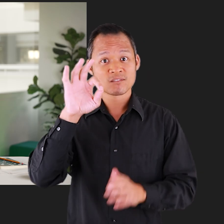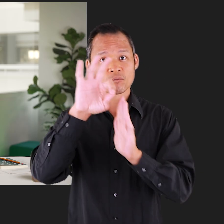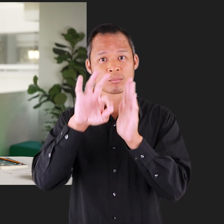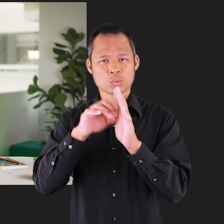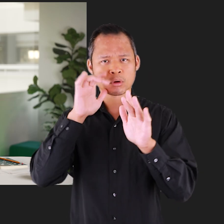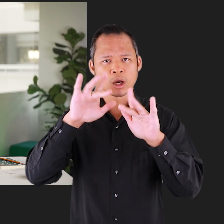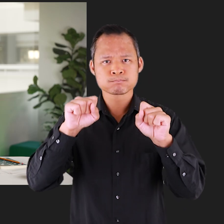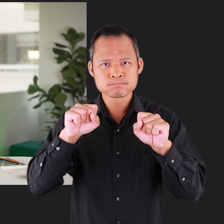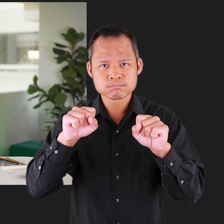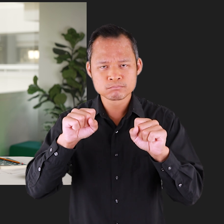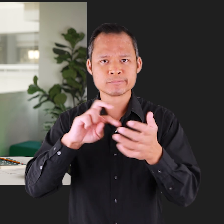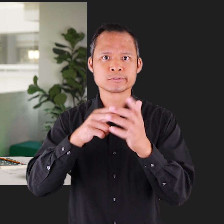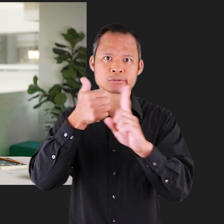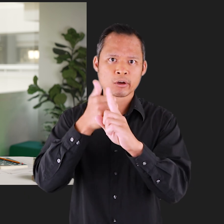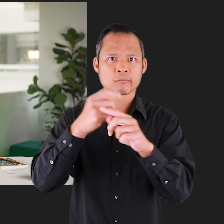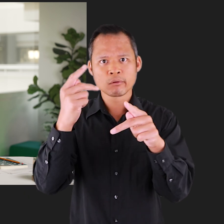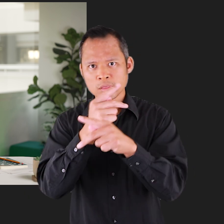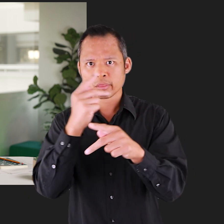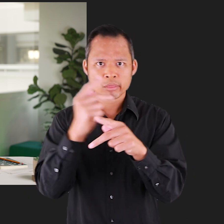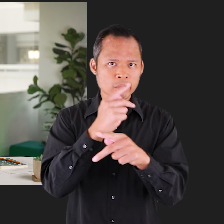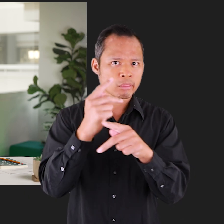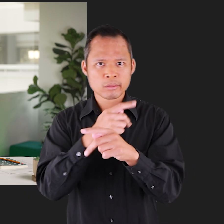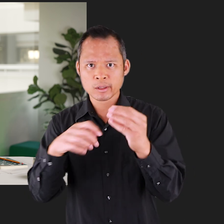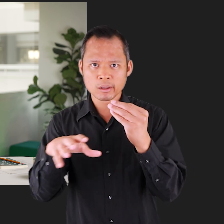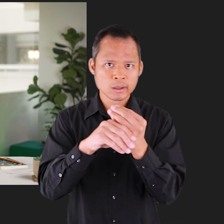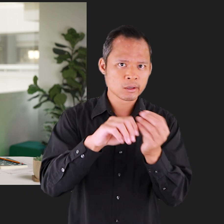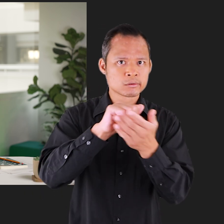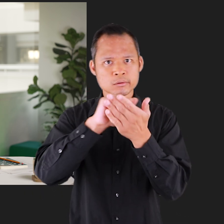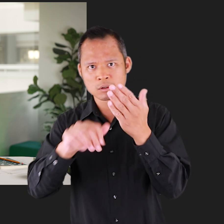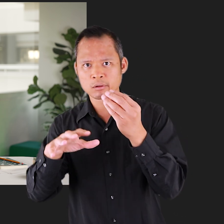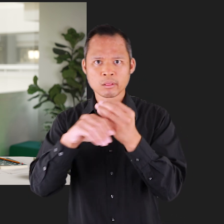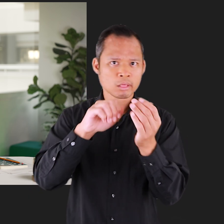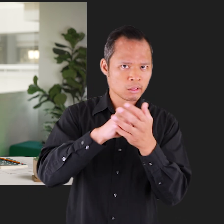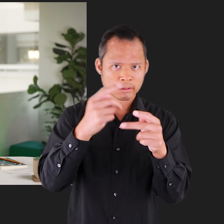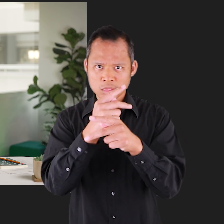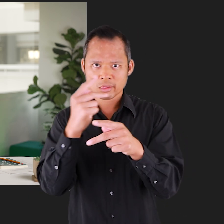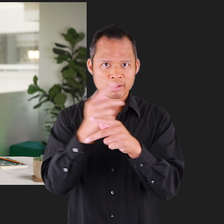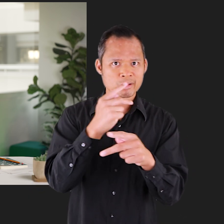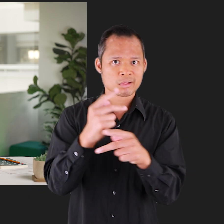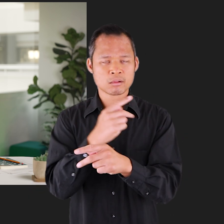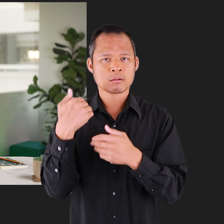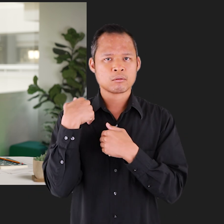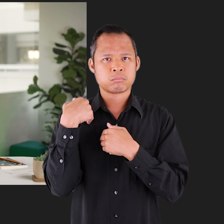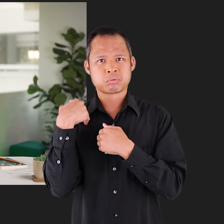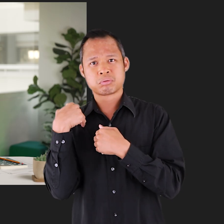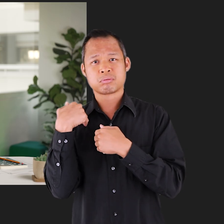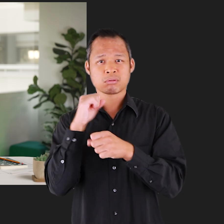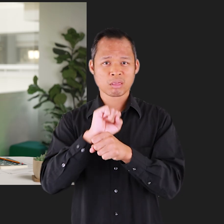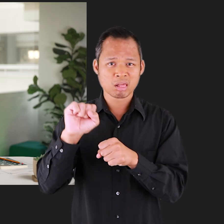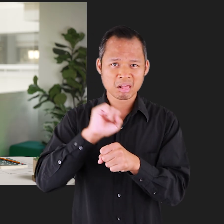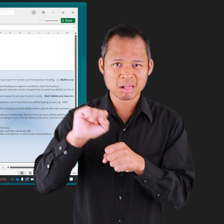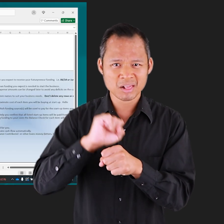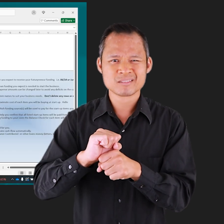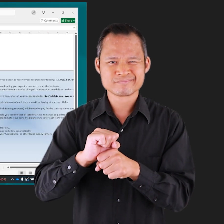and now you'll have to manually input all the cells and add and subtract calculations yourself, creating a lot of unnecessary